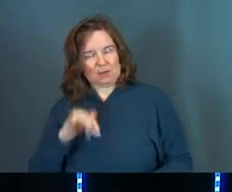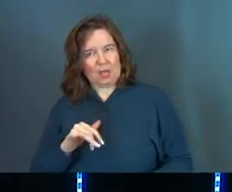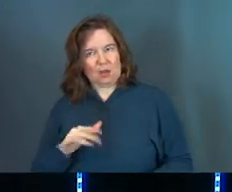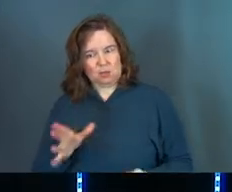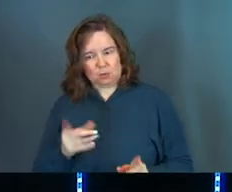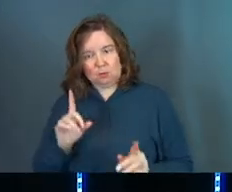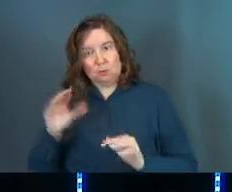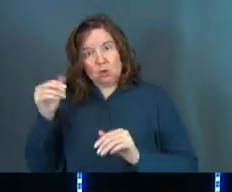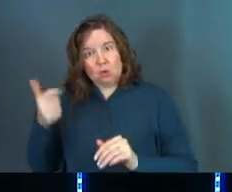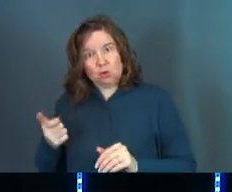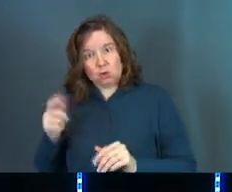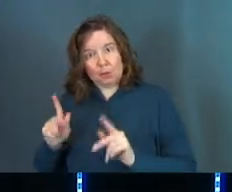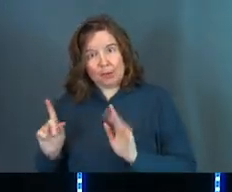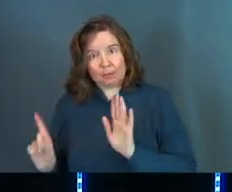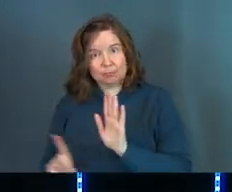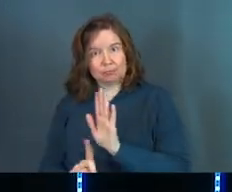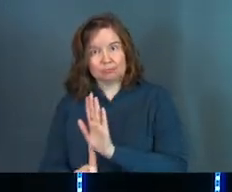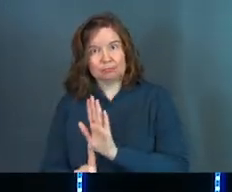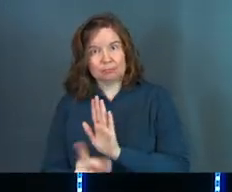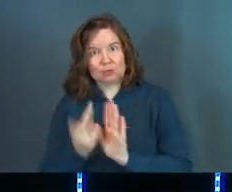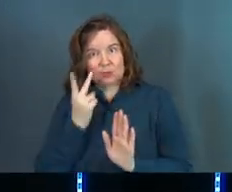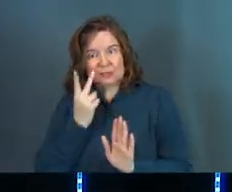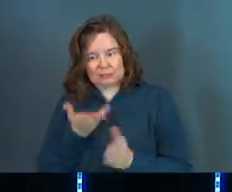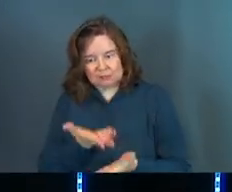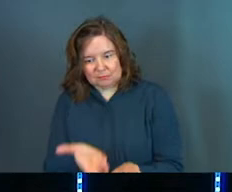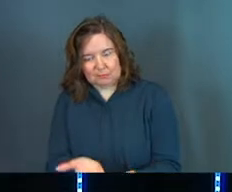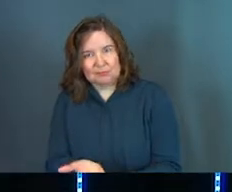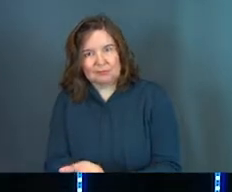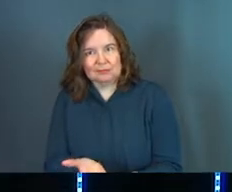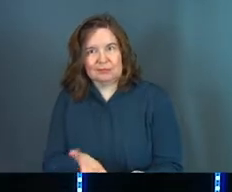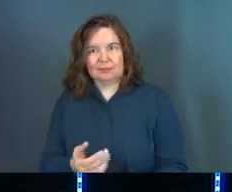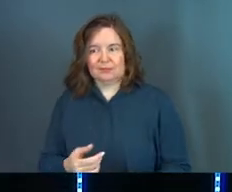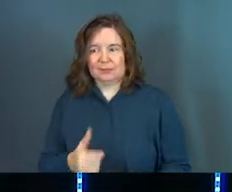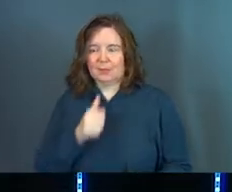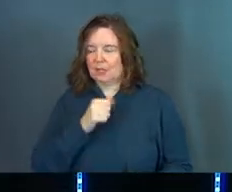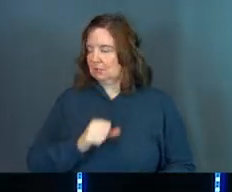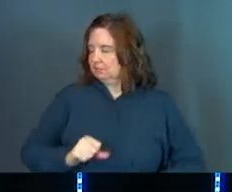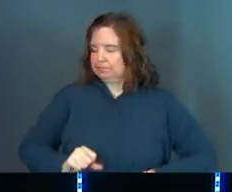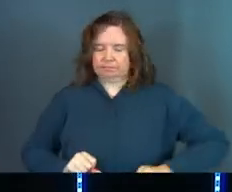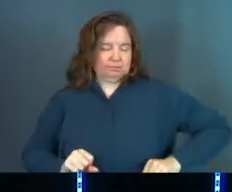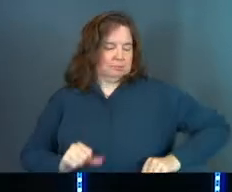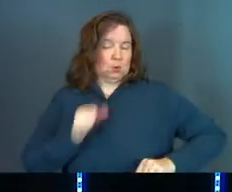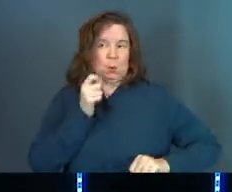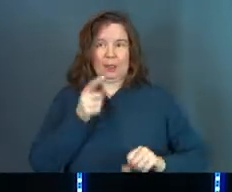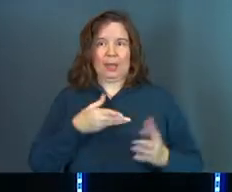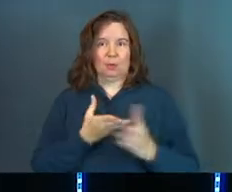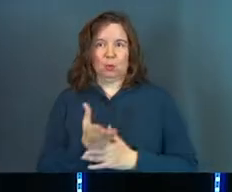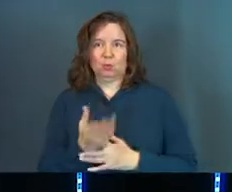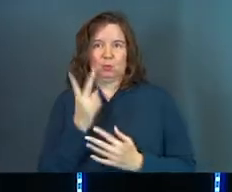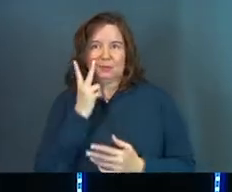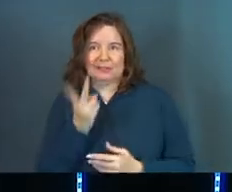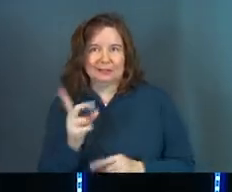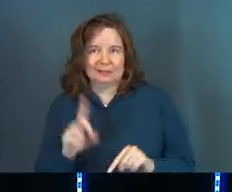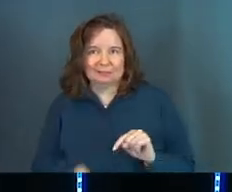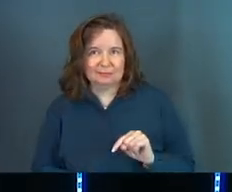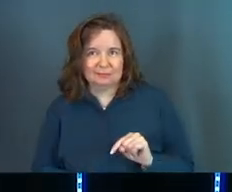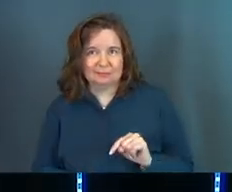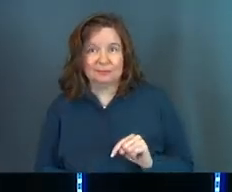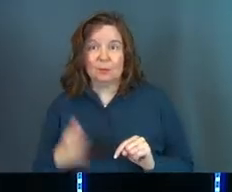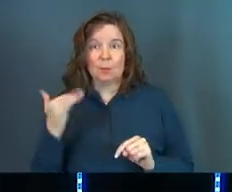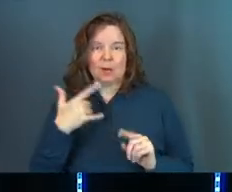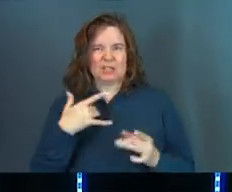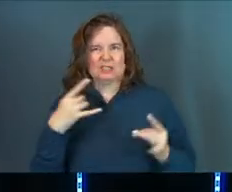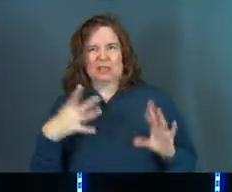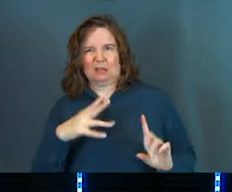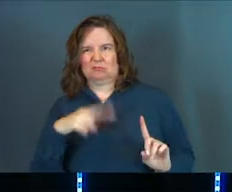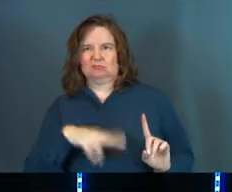those short people up front. You let them see. They don't let Zacchaeus see. because they hate